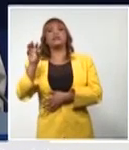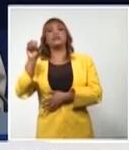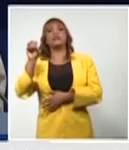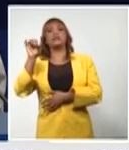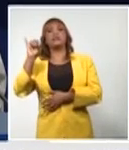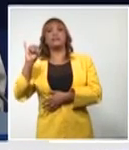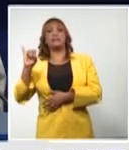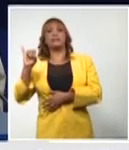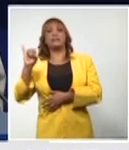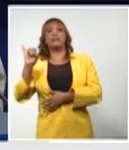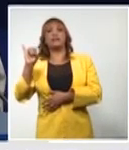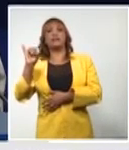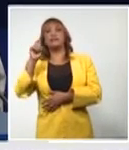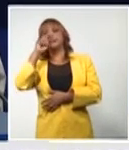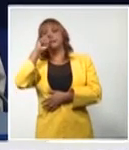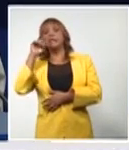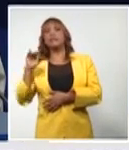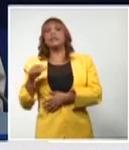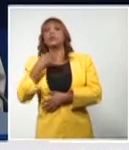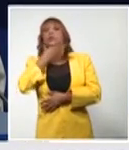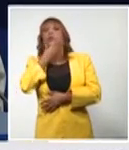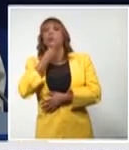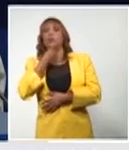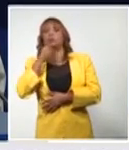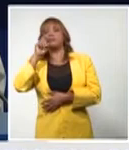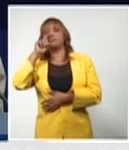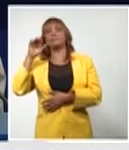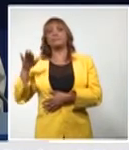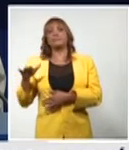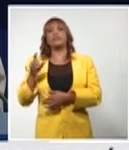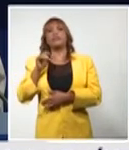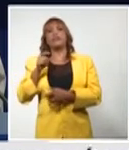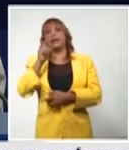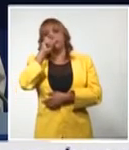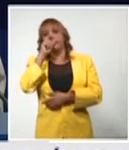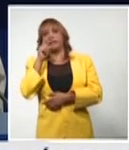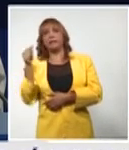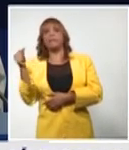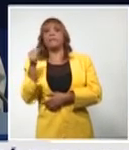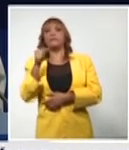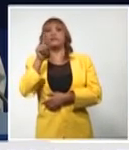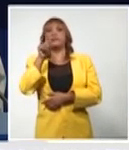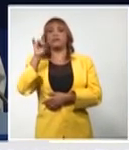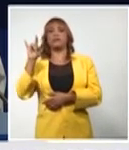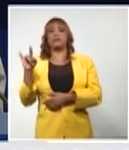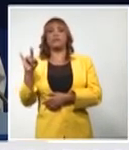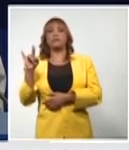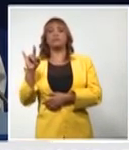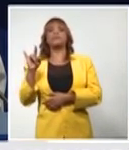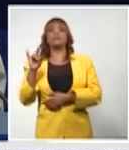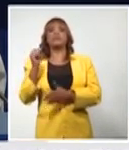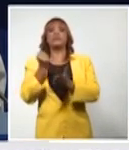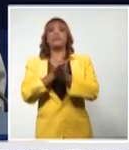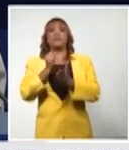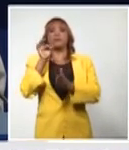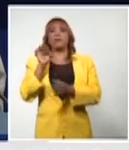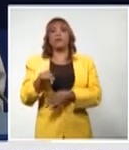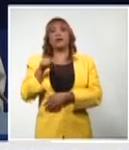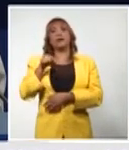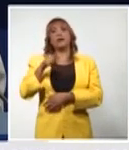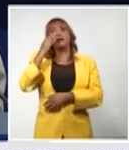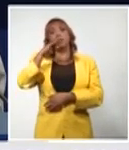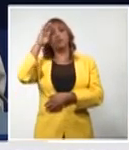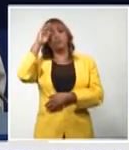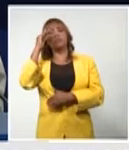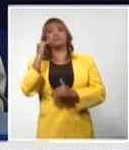those under the age of 20, who have been diagnosed with the virus in Cuba to 306, all of whom are